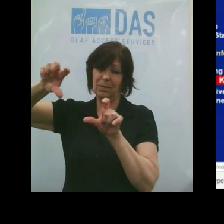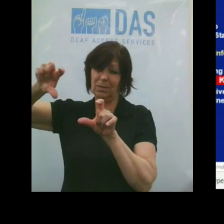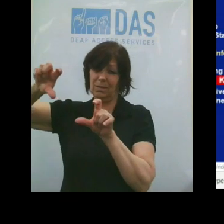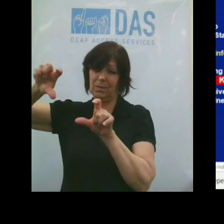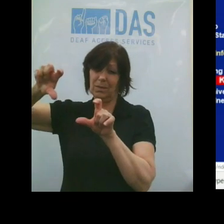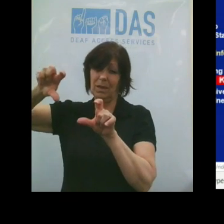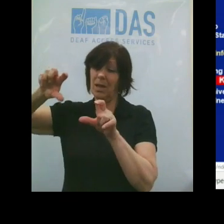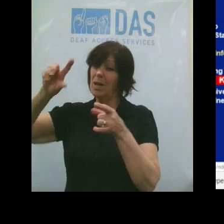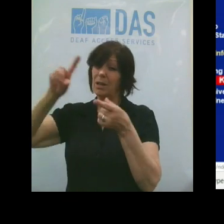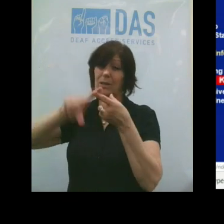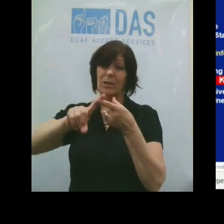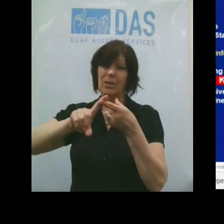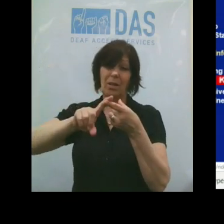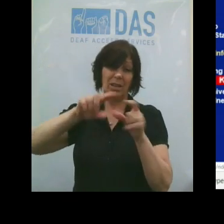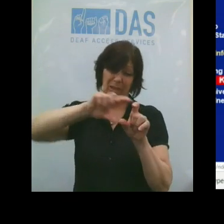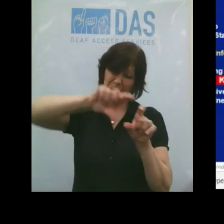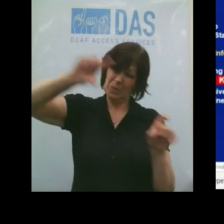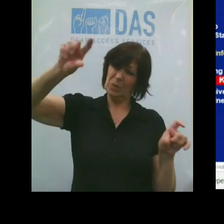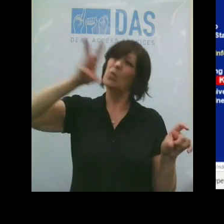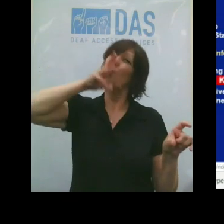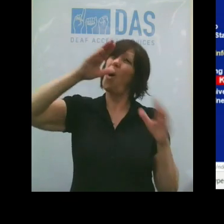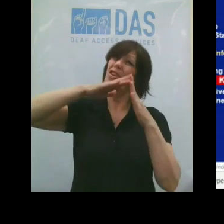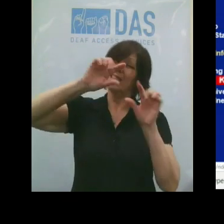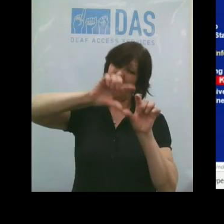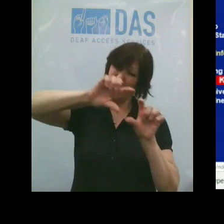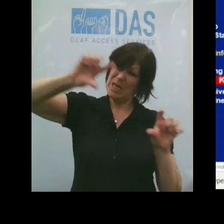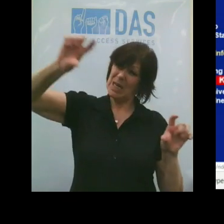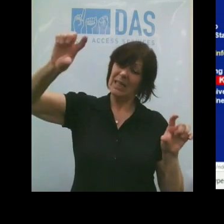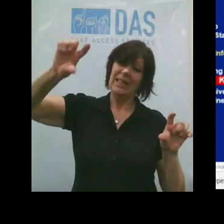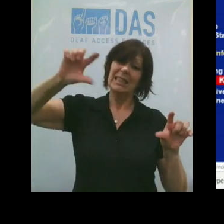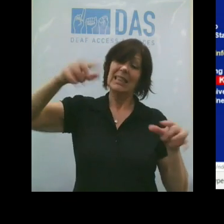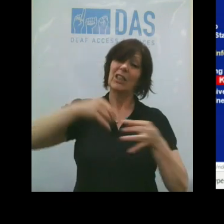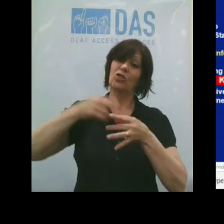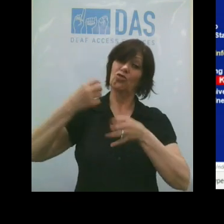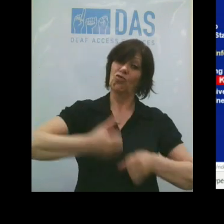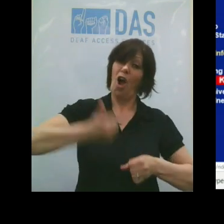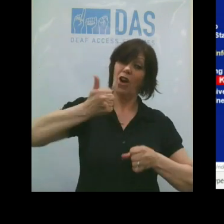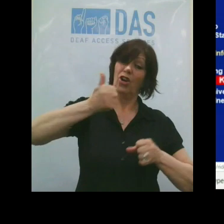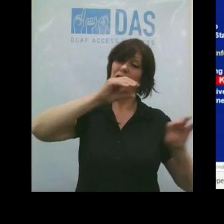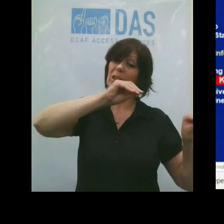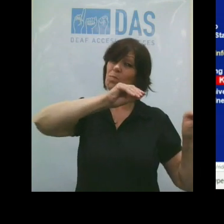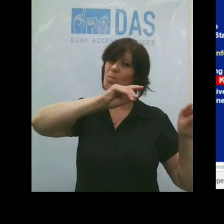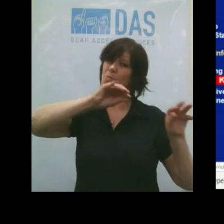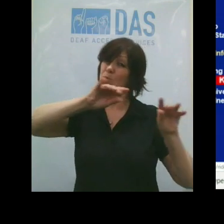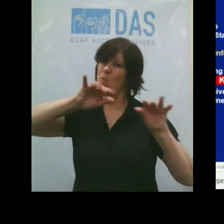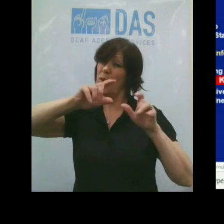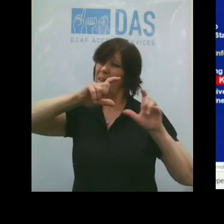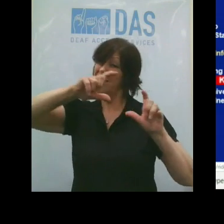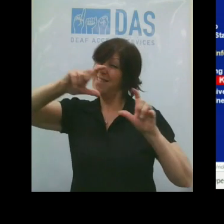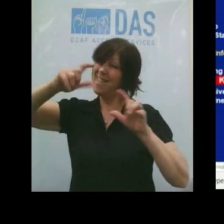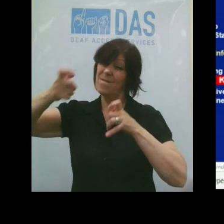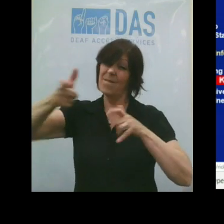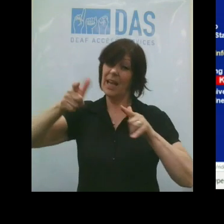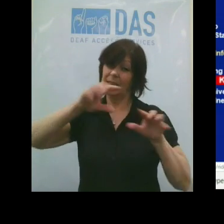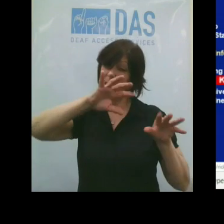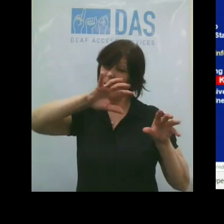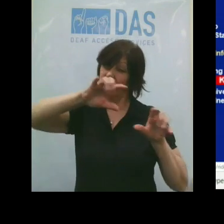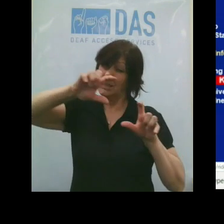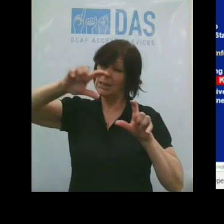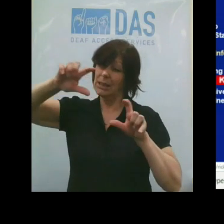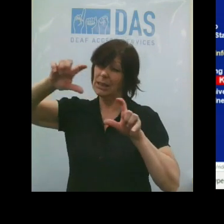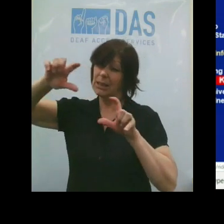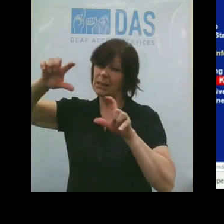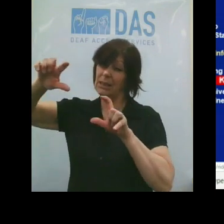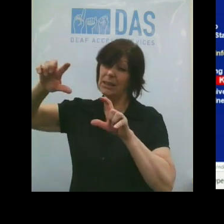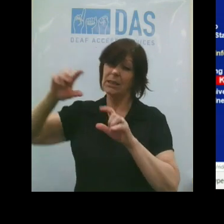almost Watertown, but it is really strengthened. It's moving fast. We have a